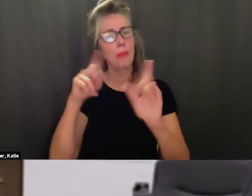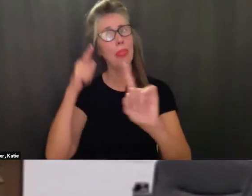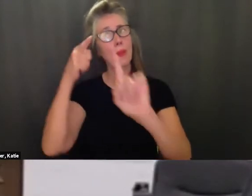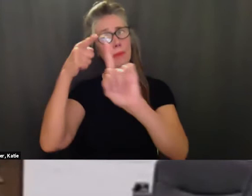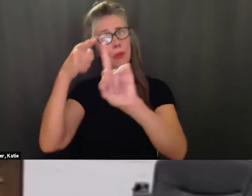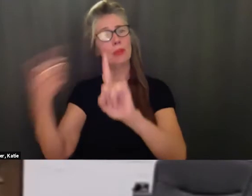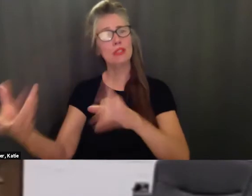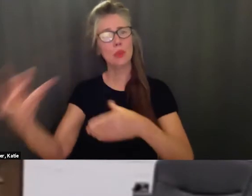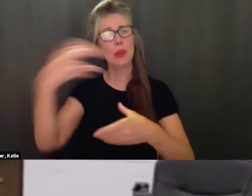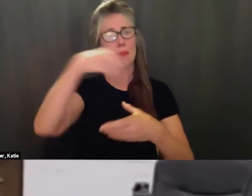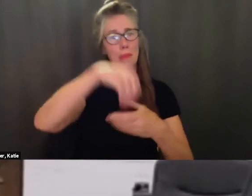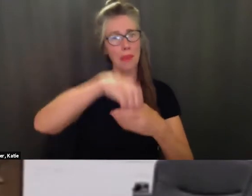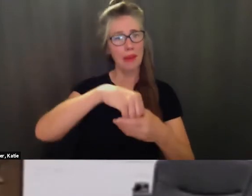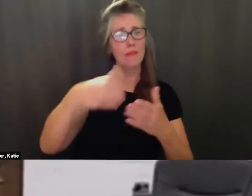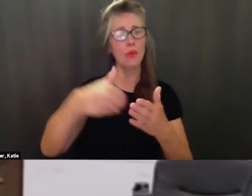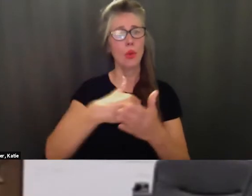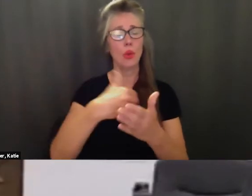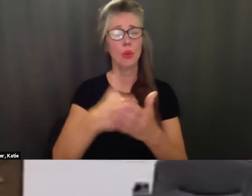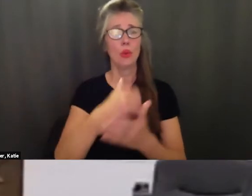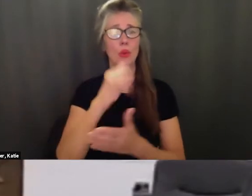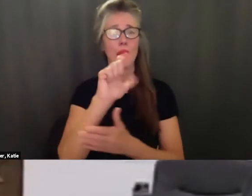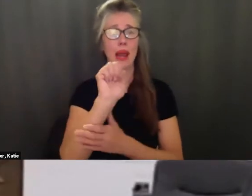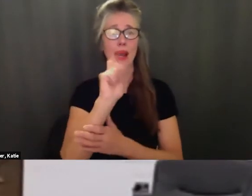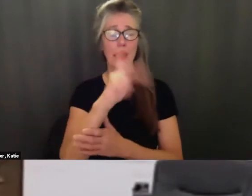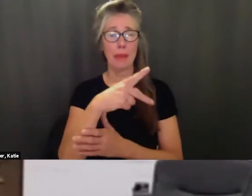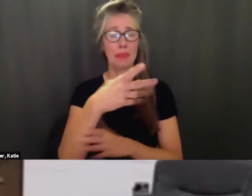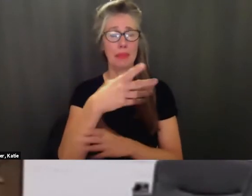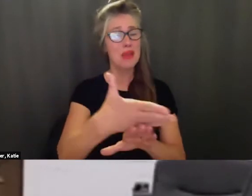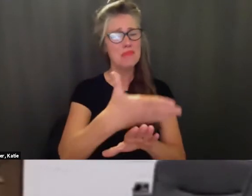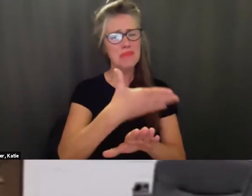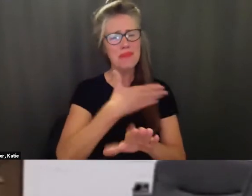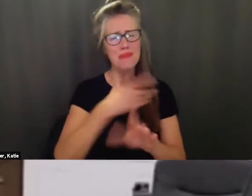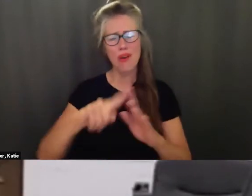There are 3 key points I want to bring up before